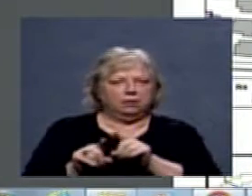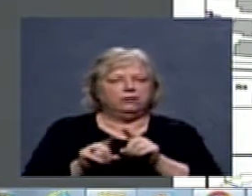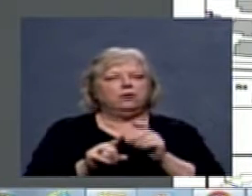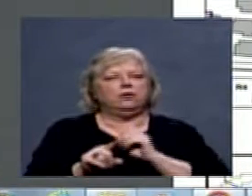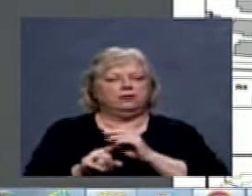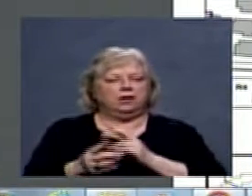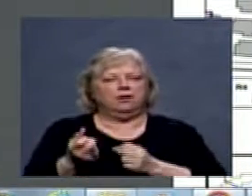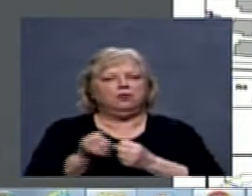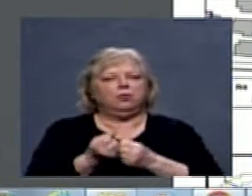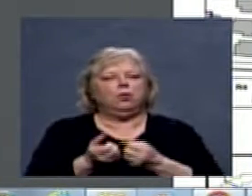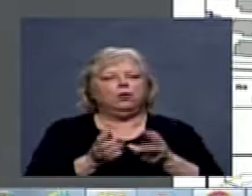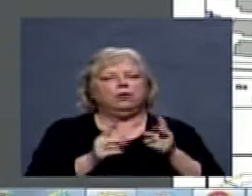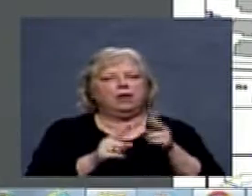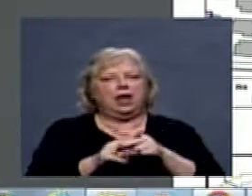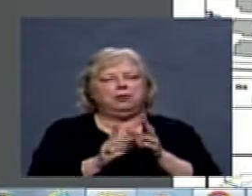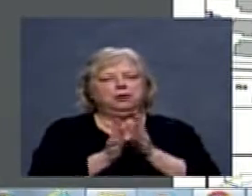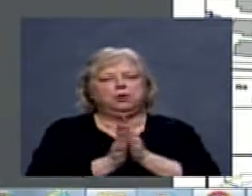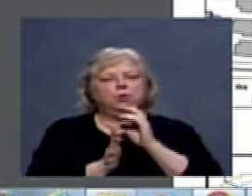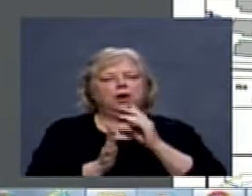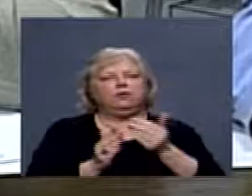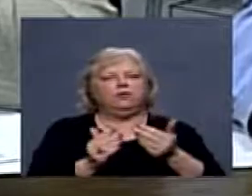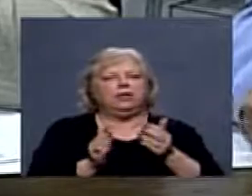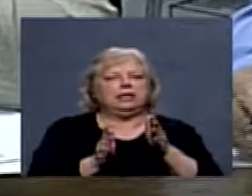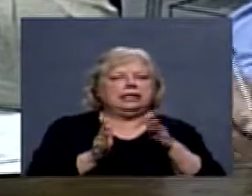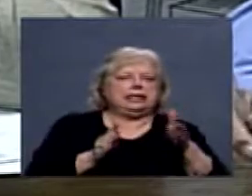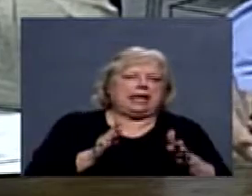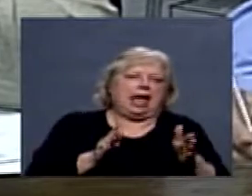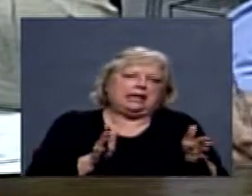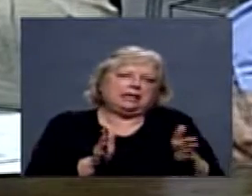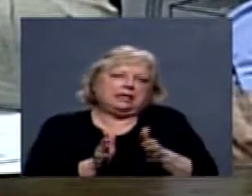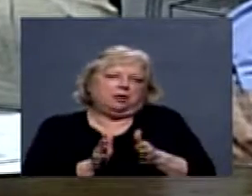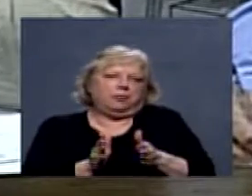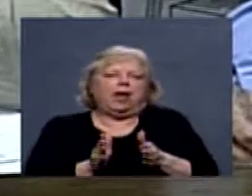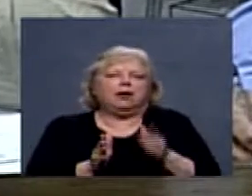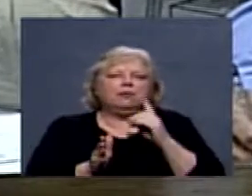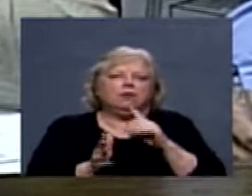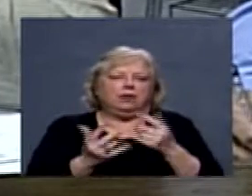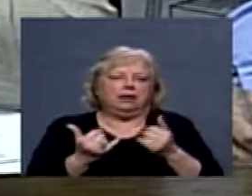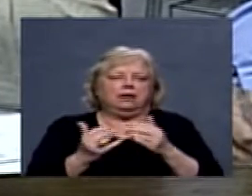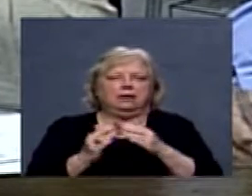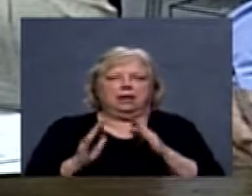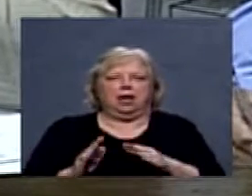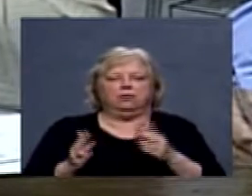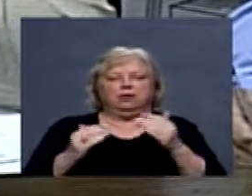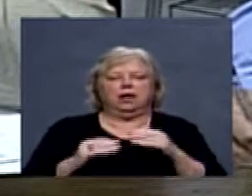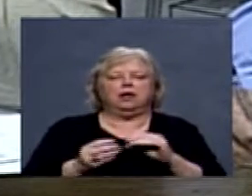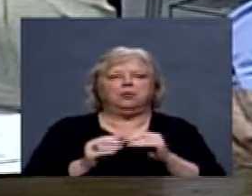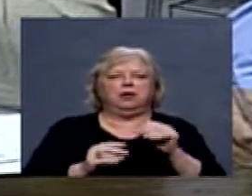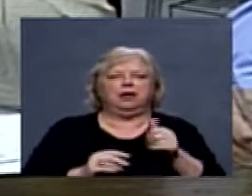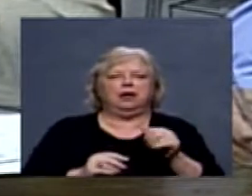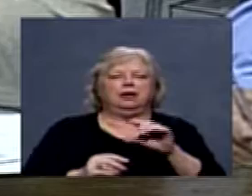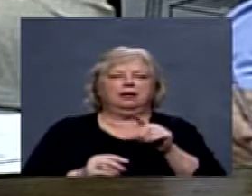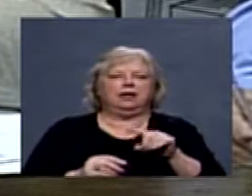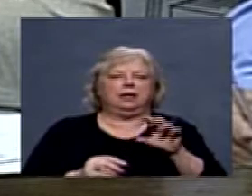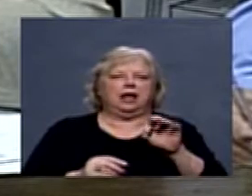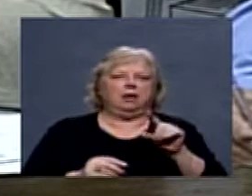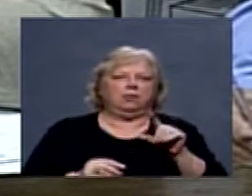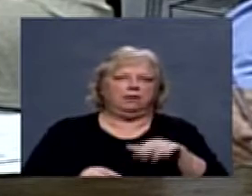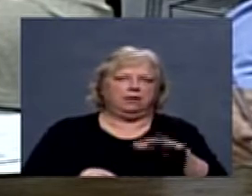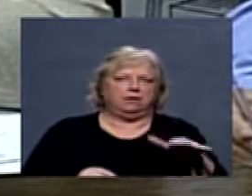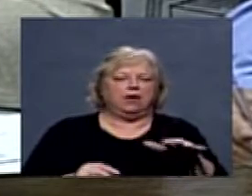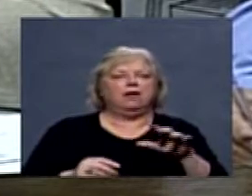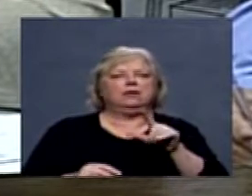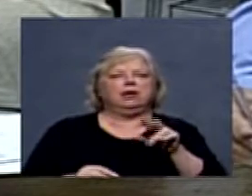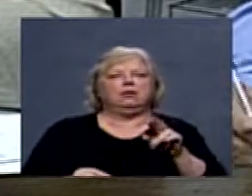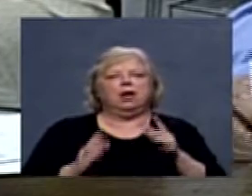variances for the associated additions to the existing house. And item number 10, Z9155, Little Rock Technology